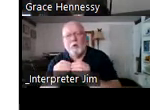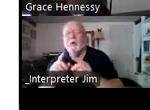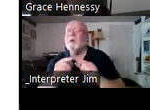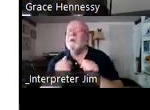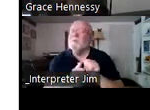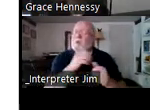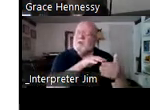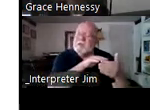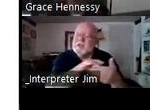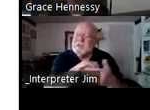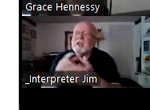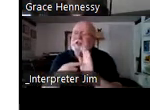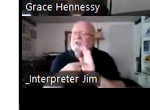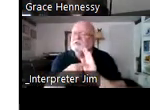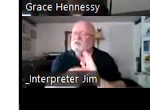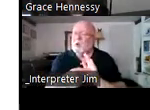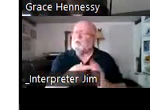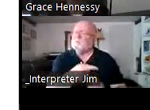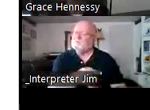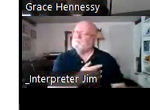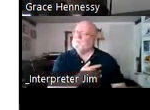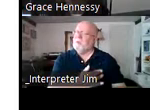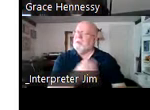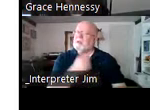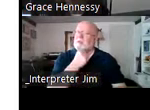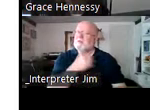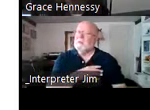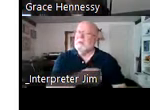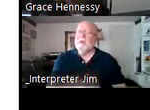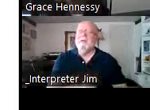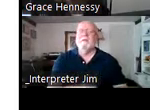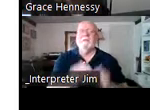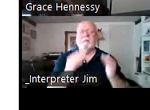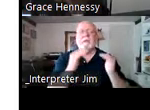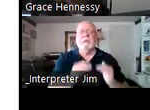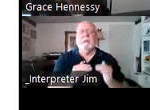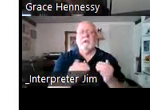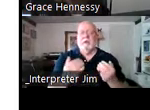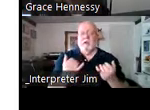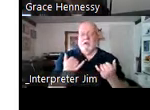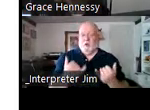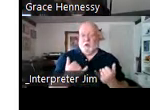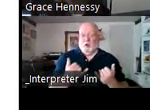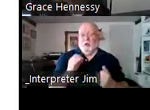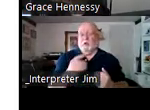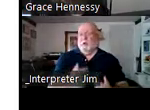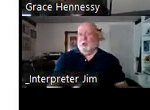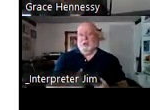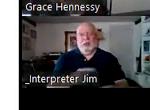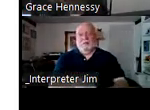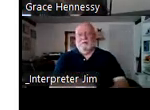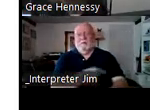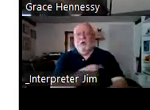some representative ones, female gender was a major issue. Current and lifetime diagnosis of mood disorders, particularly